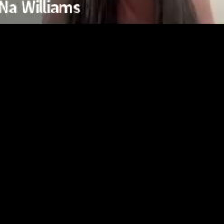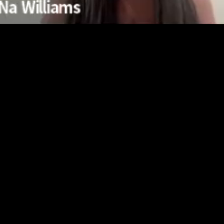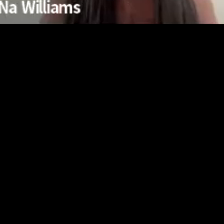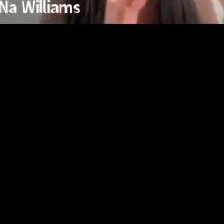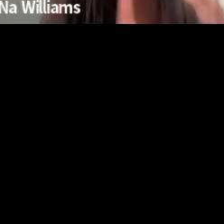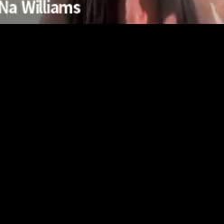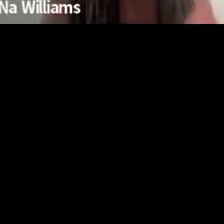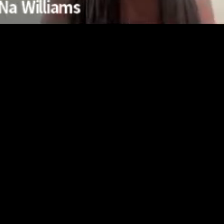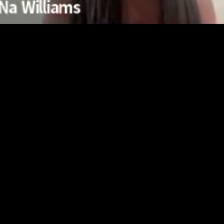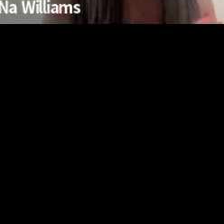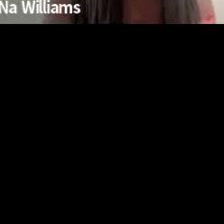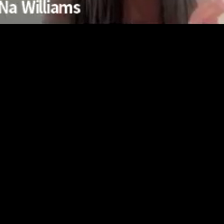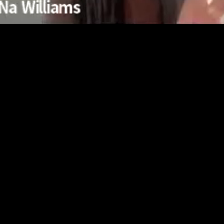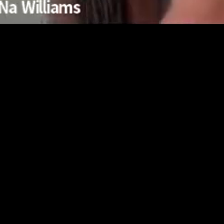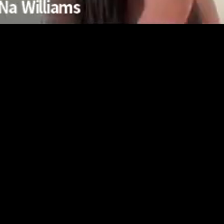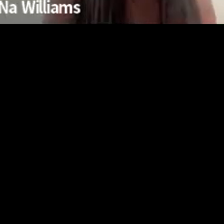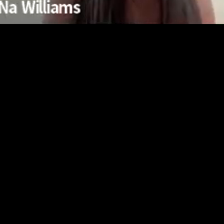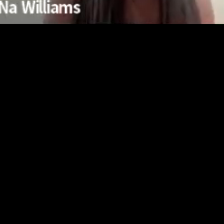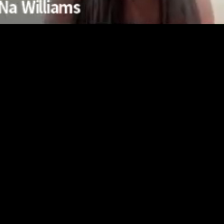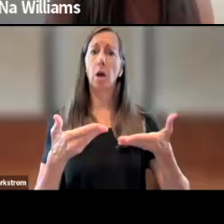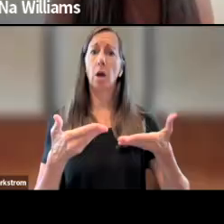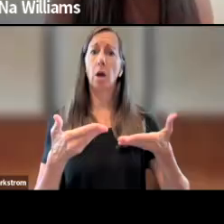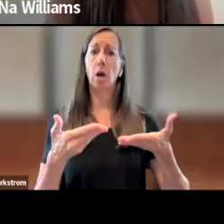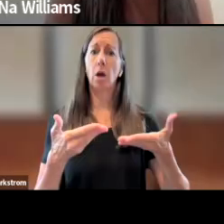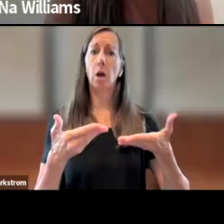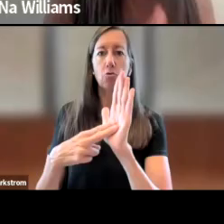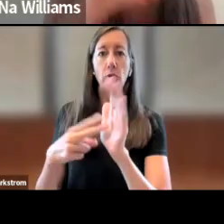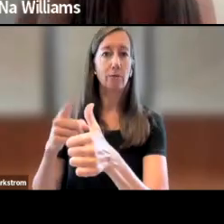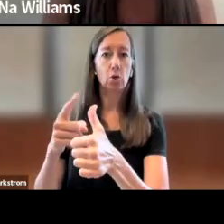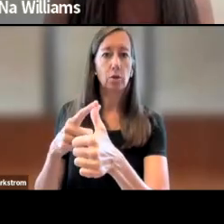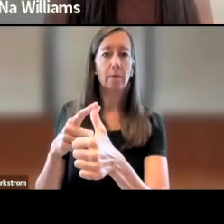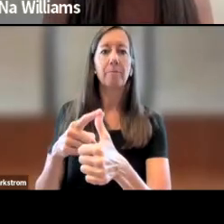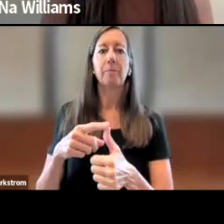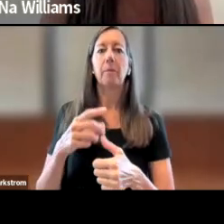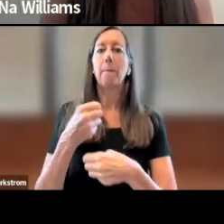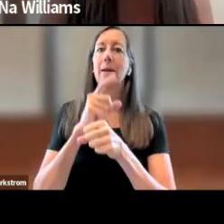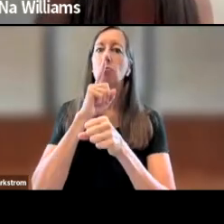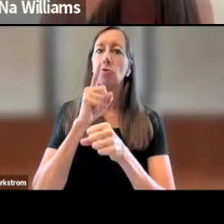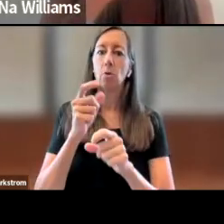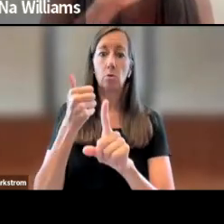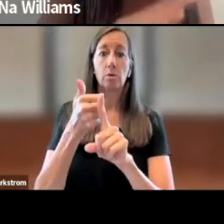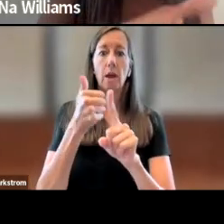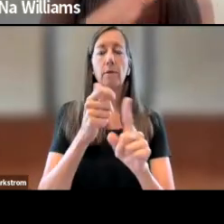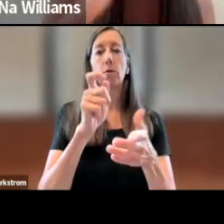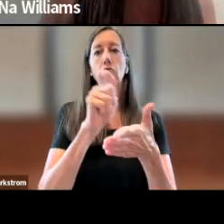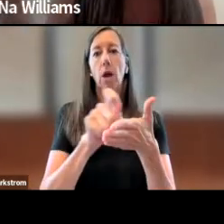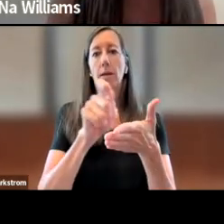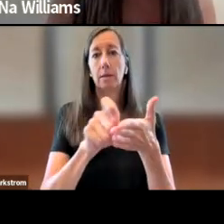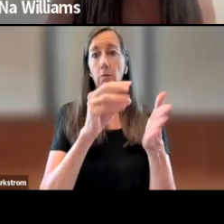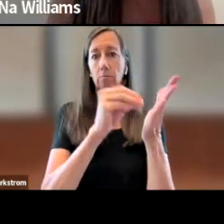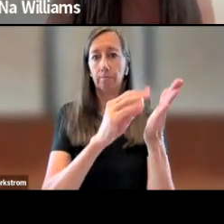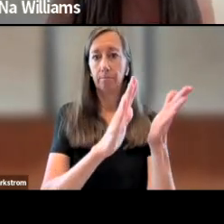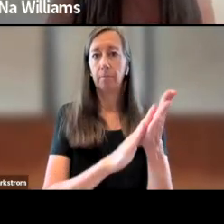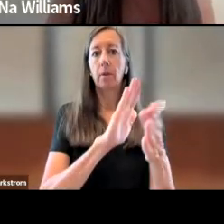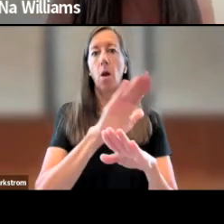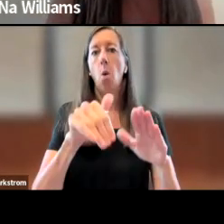contract initially, you need to make sure that you have those points written down and